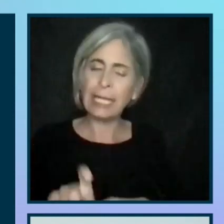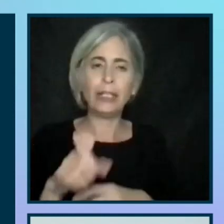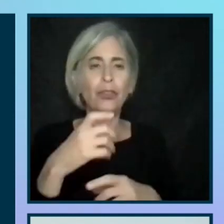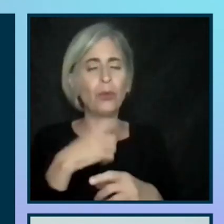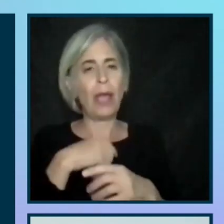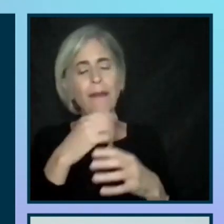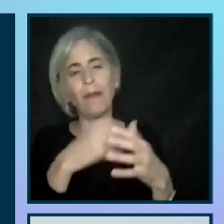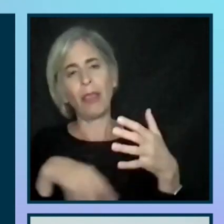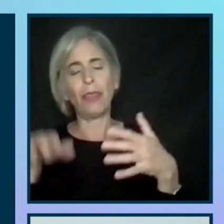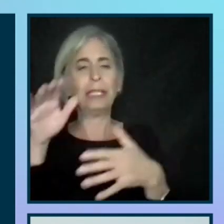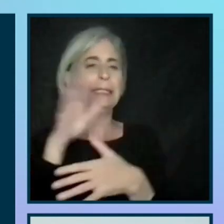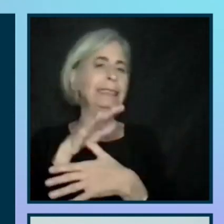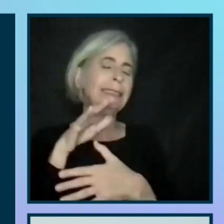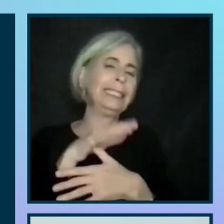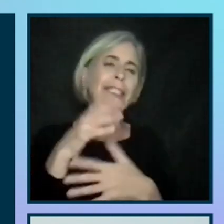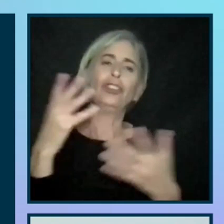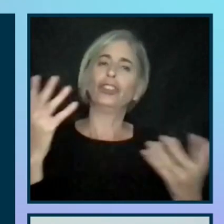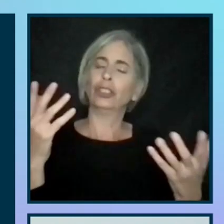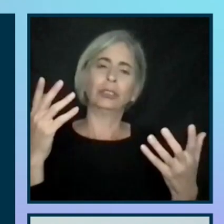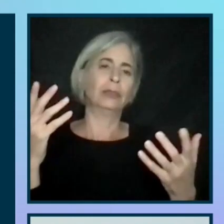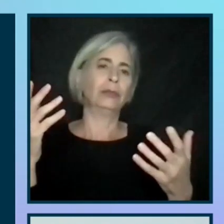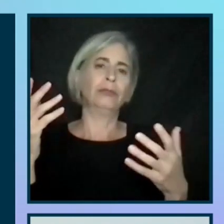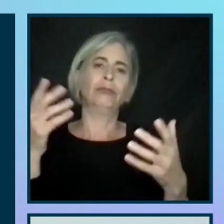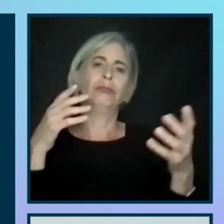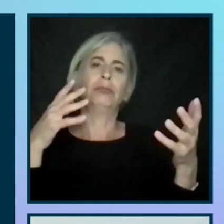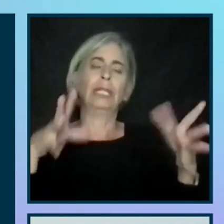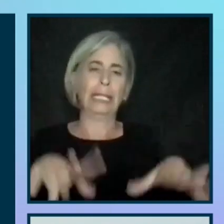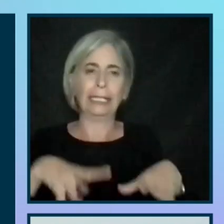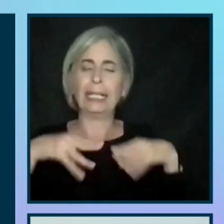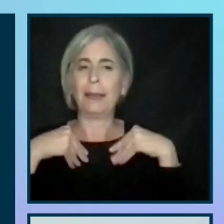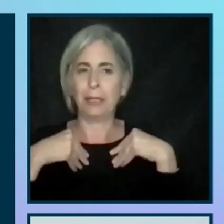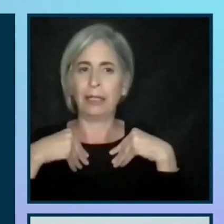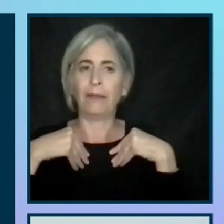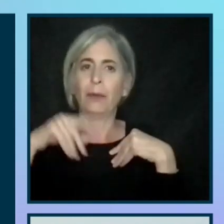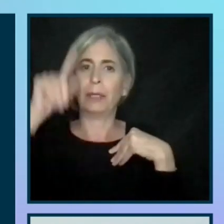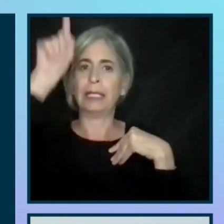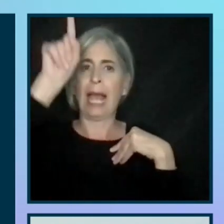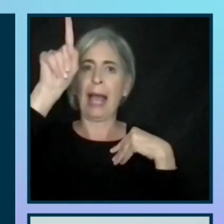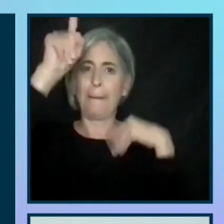your organization to bring more structure and accountability to your team.